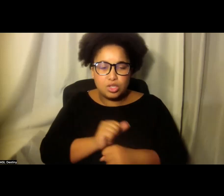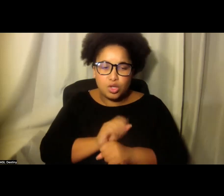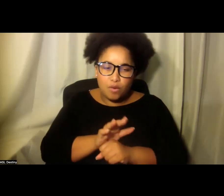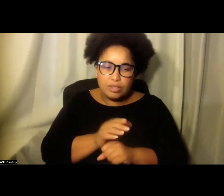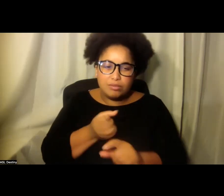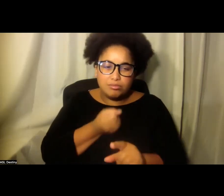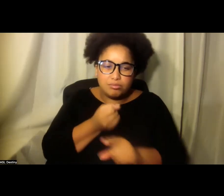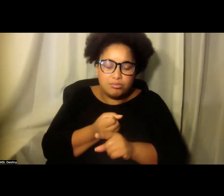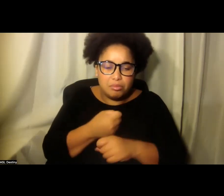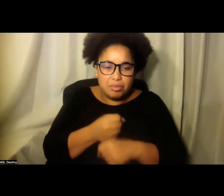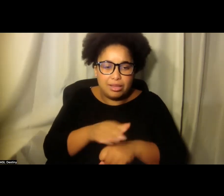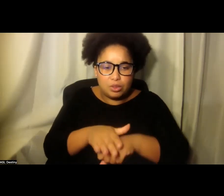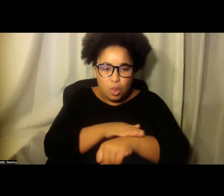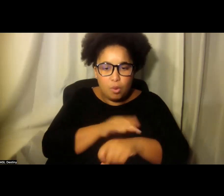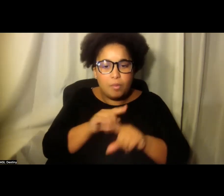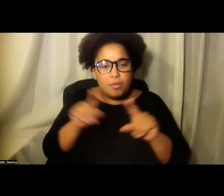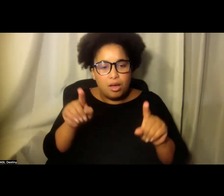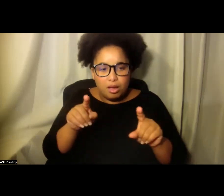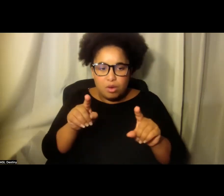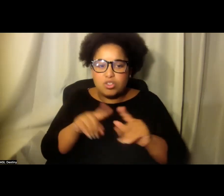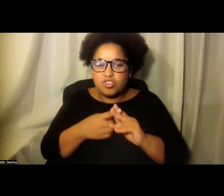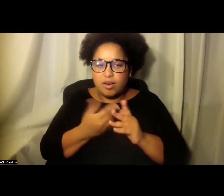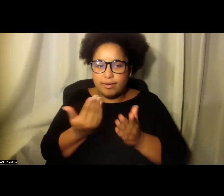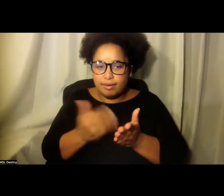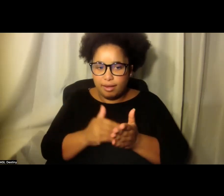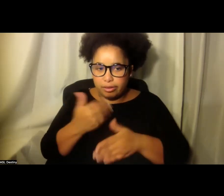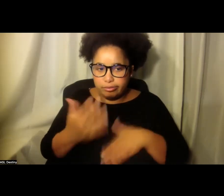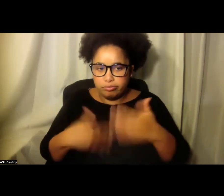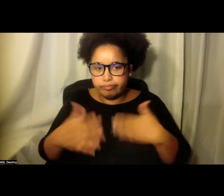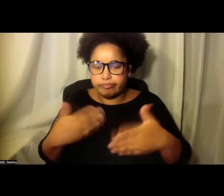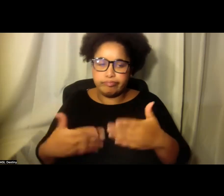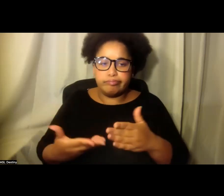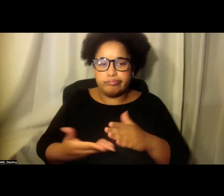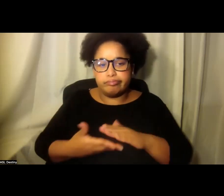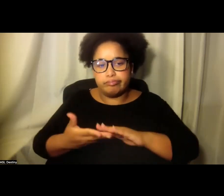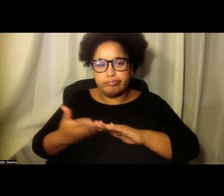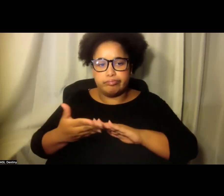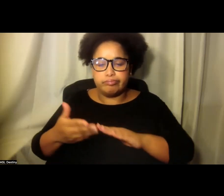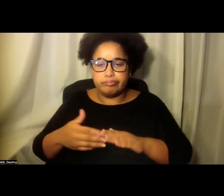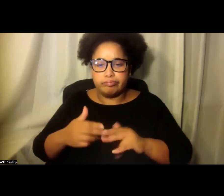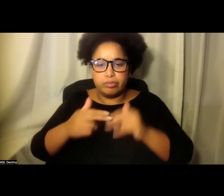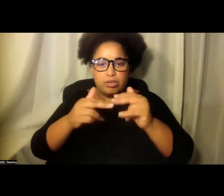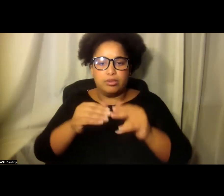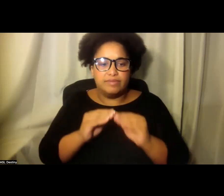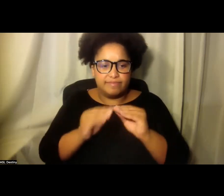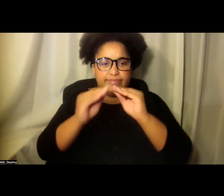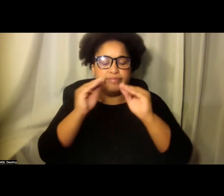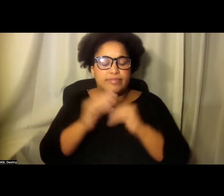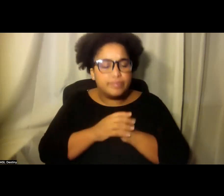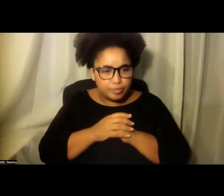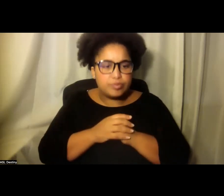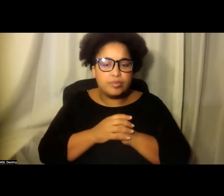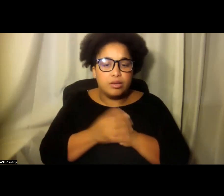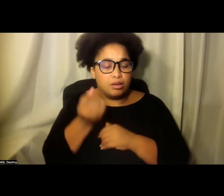little bit, but we're kind of gaining steam now on this. And, it certainly has been